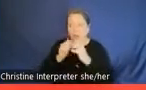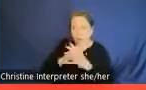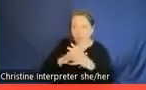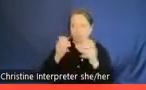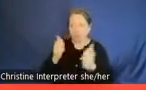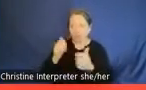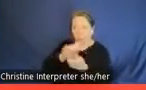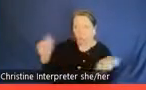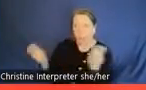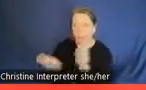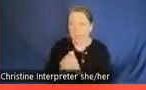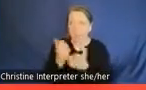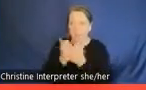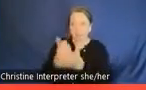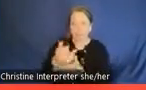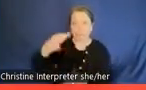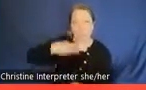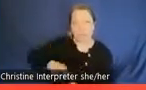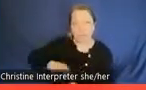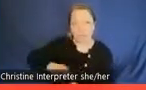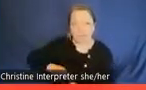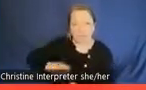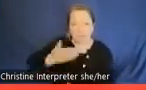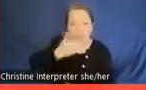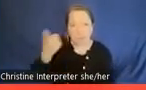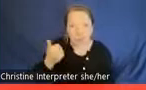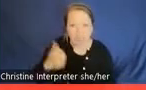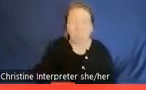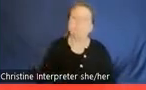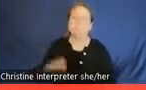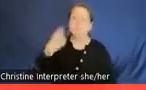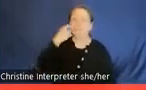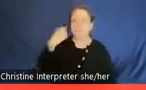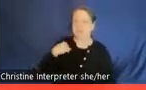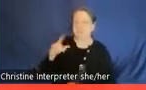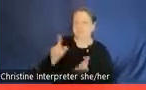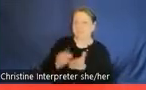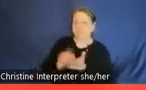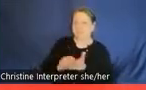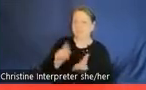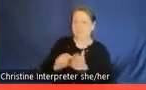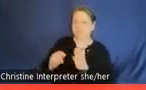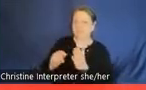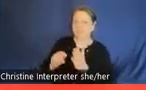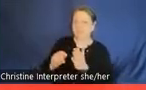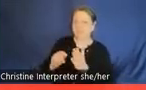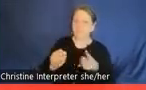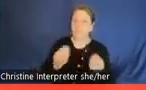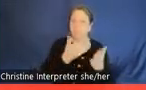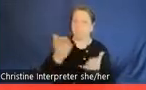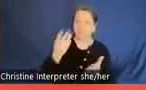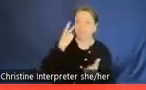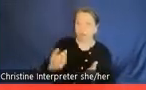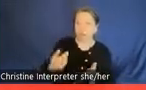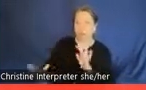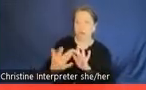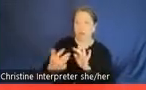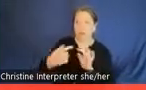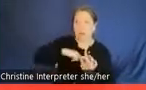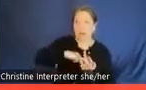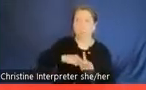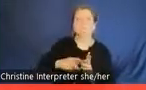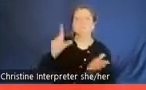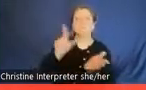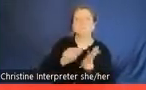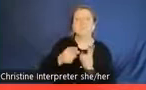community. Recently, there was an editorial published, and many of you have seen it and contacted us about it, in Vermont Digger, by